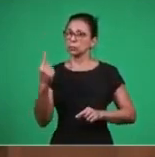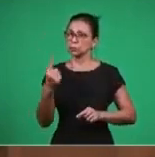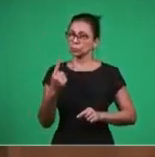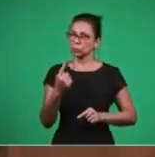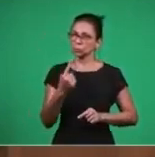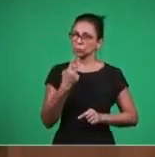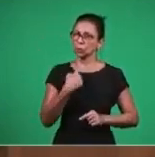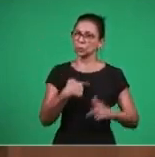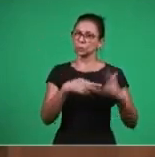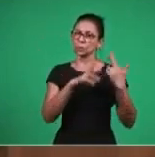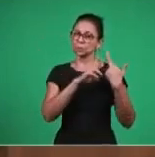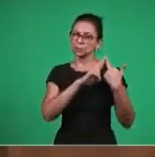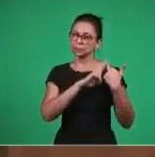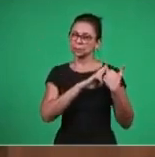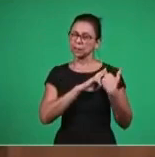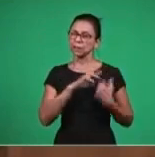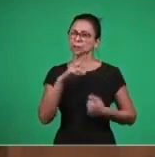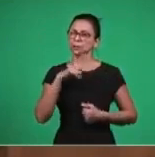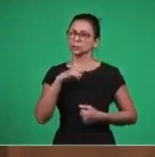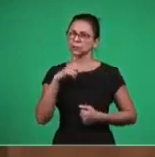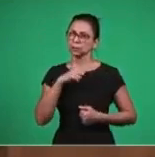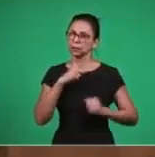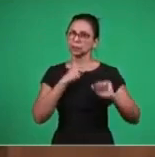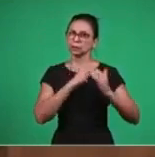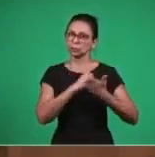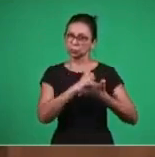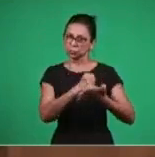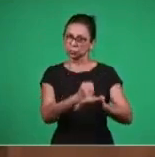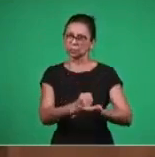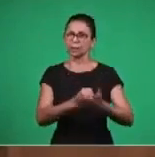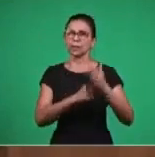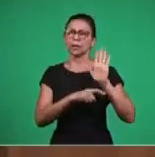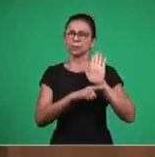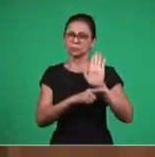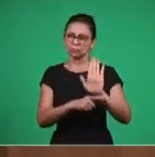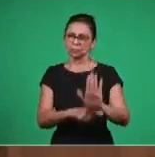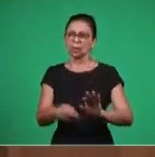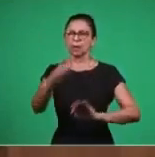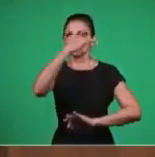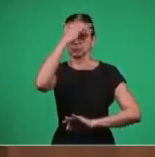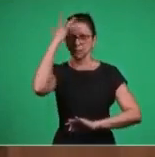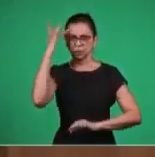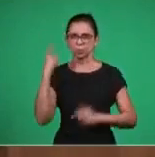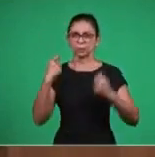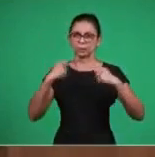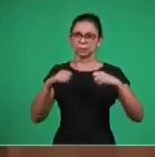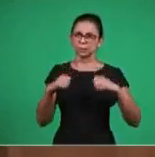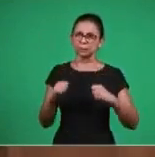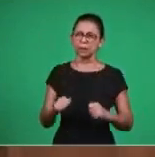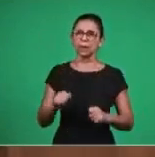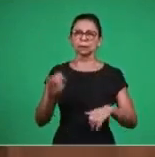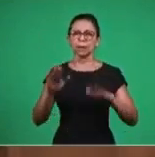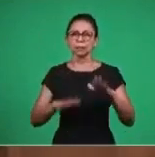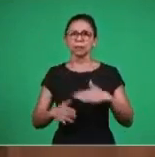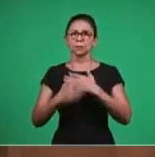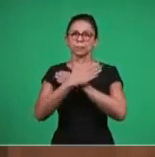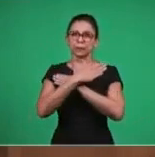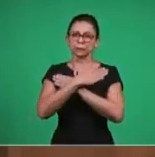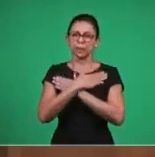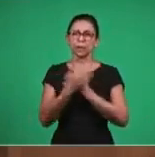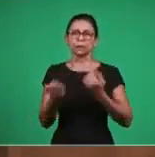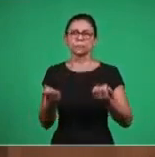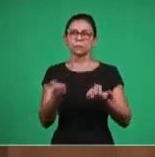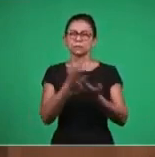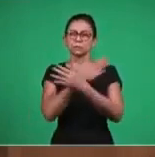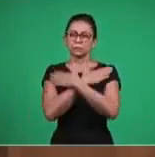work of the Holy Spirit. You don't even have to ask. In every place where there's a problem, with the guidance of the Holy Spirit,